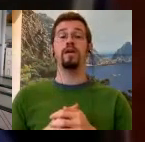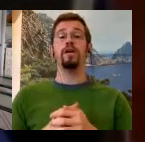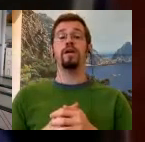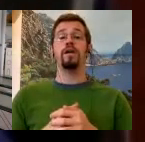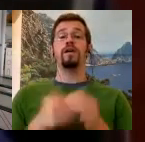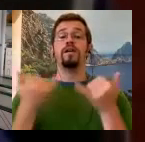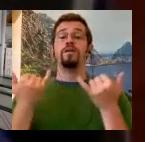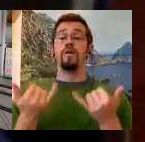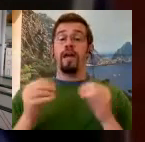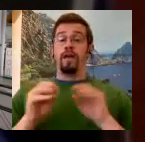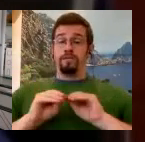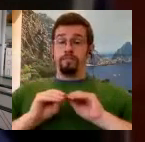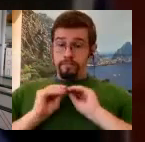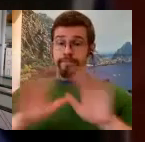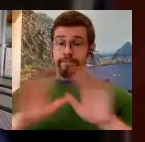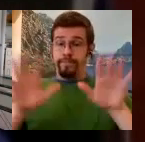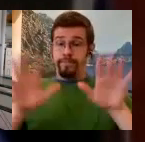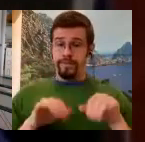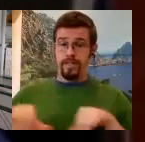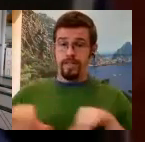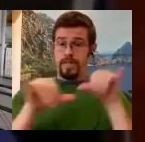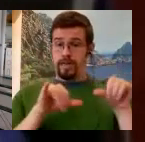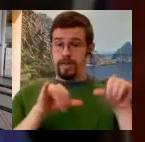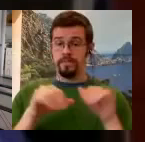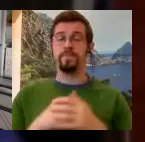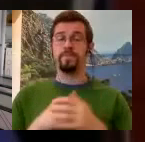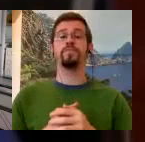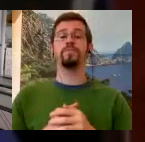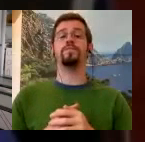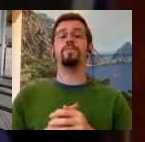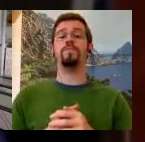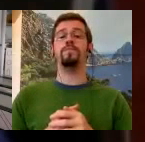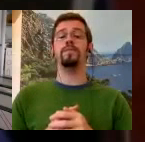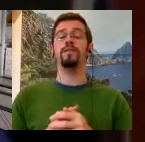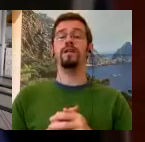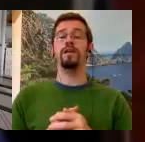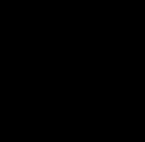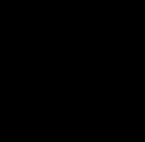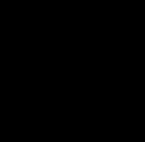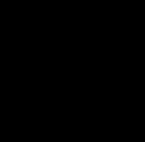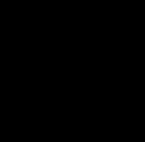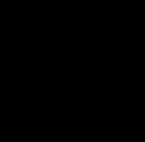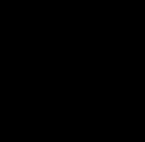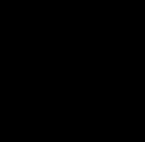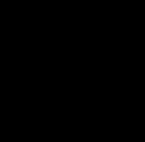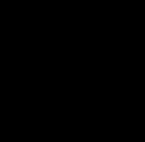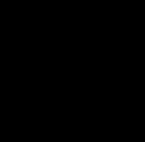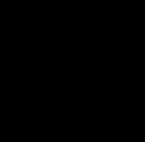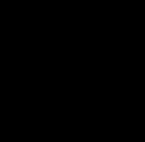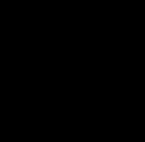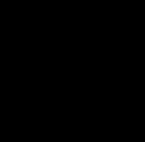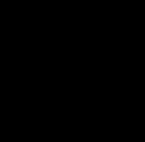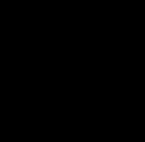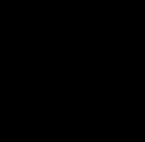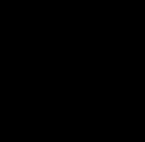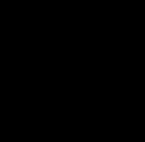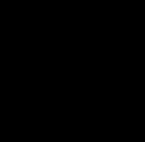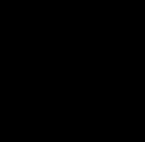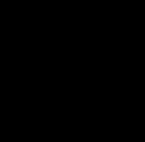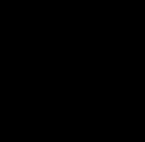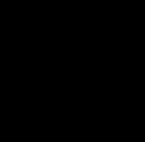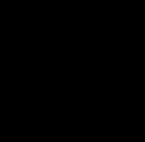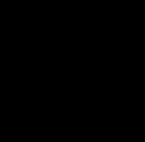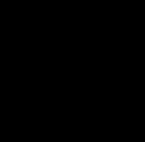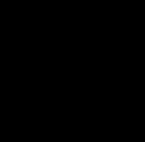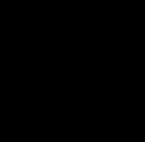There is the standards organizations right now. Like I said, I've published through the IETF. Any other organizations I've looked at,